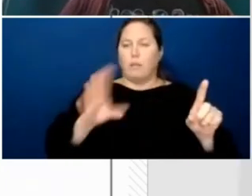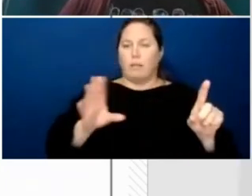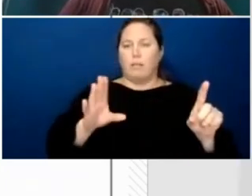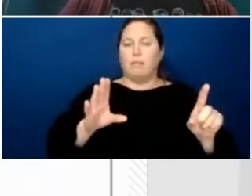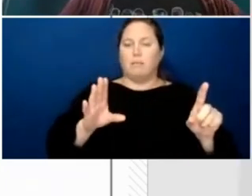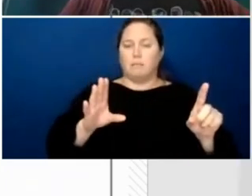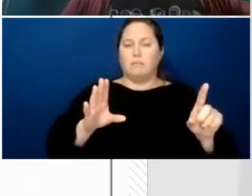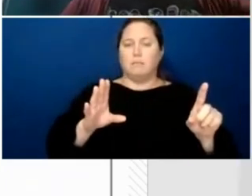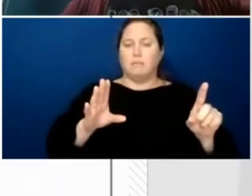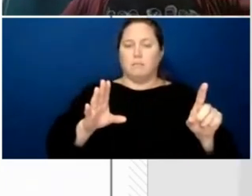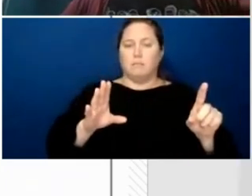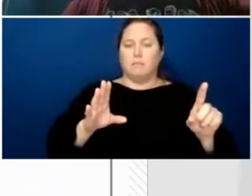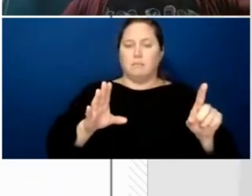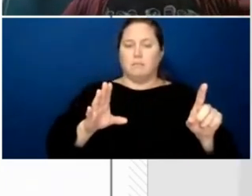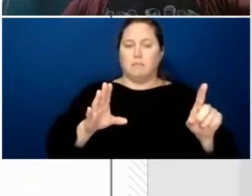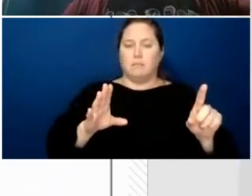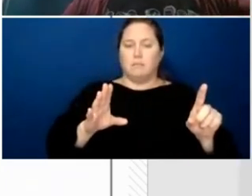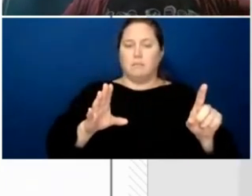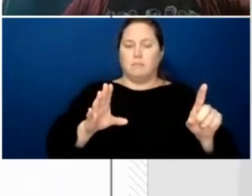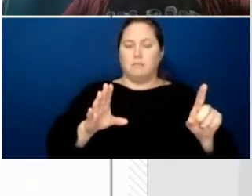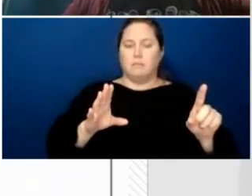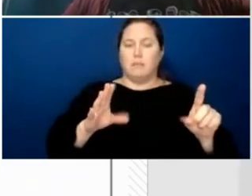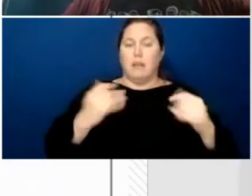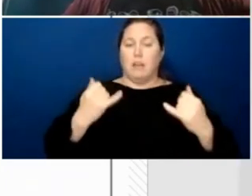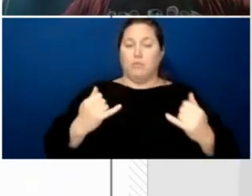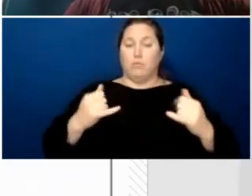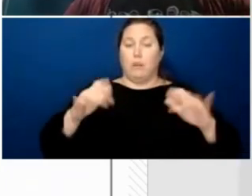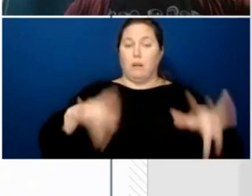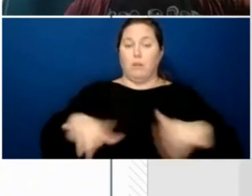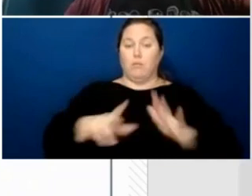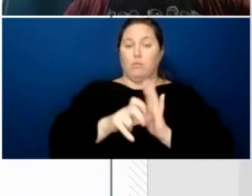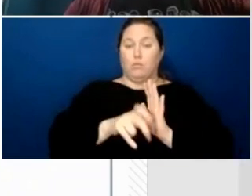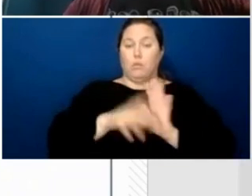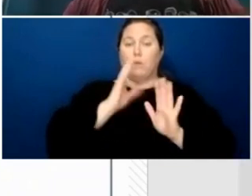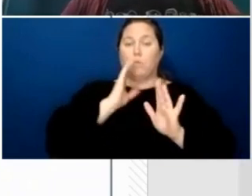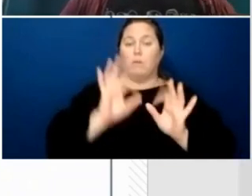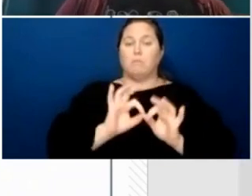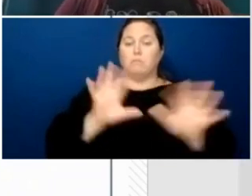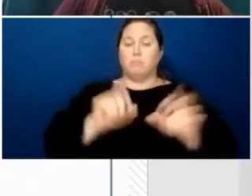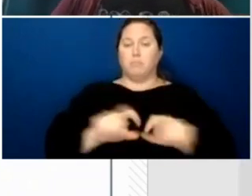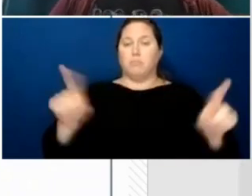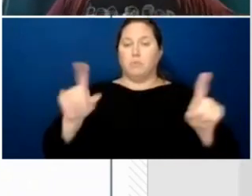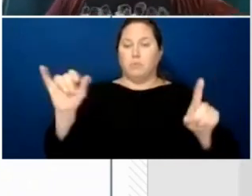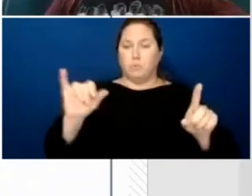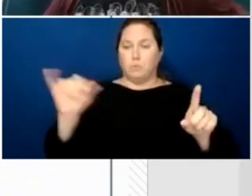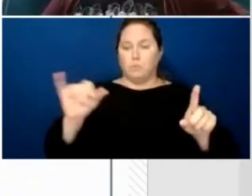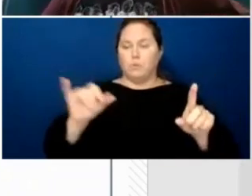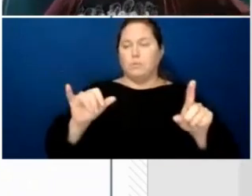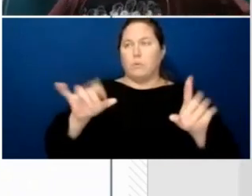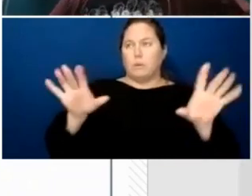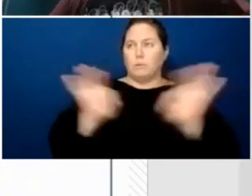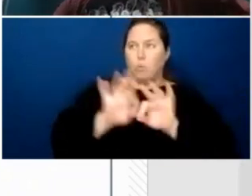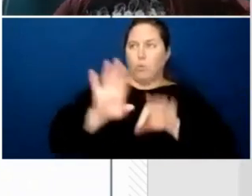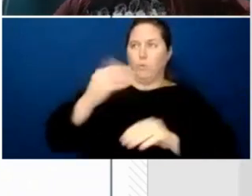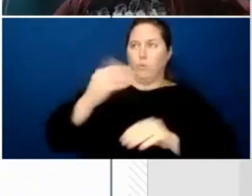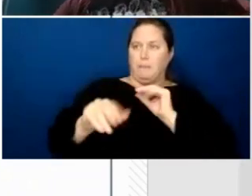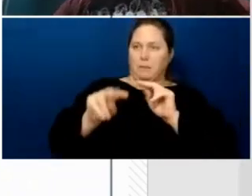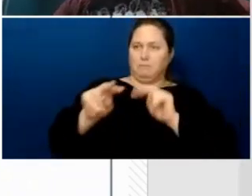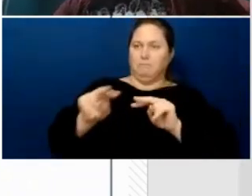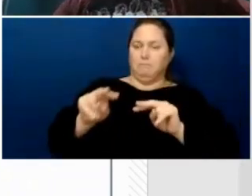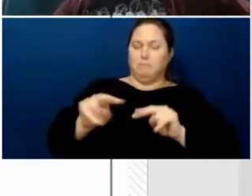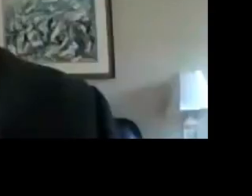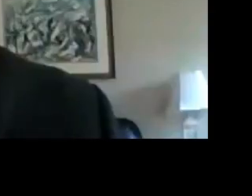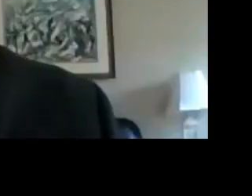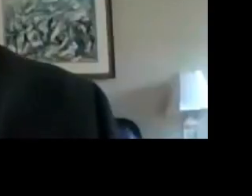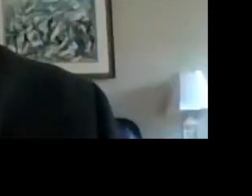we will also send out the recording of today's session on Thursday. So look out for both of those things in your email. I will come back